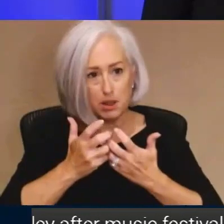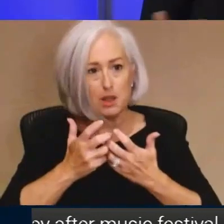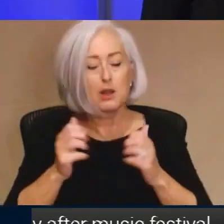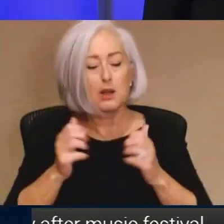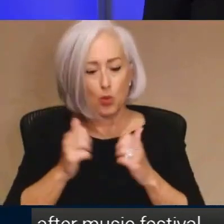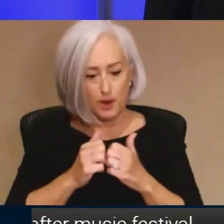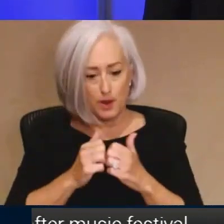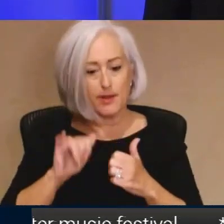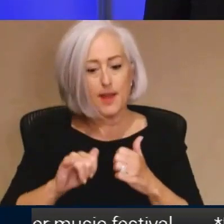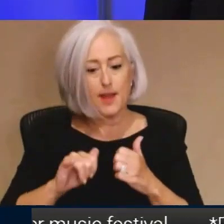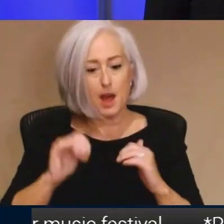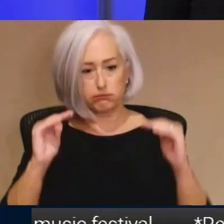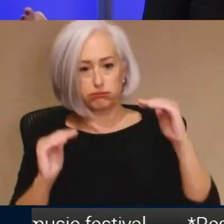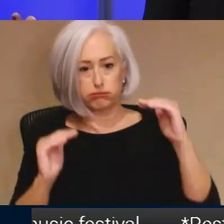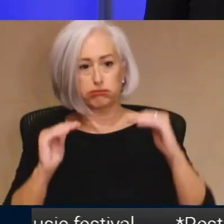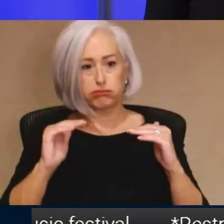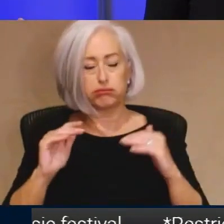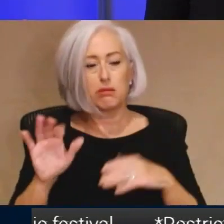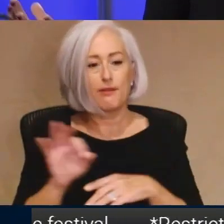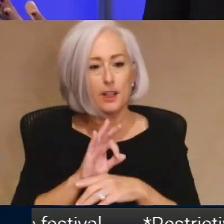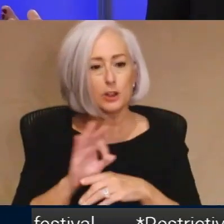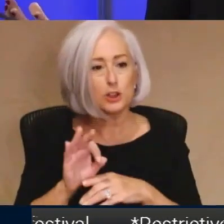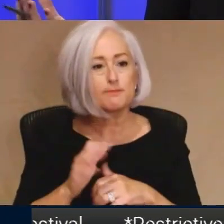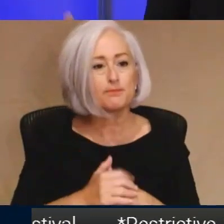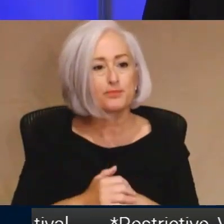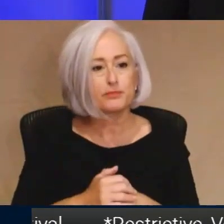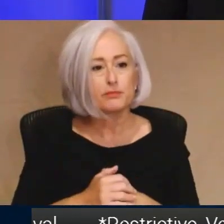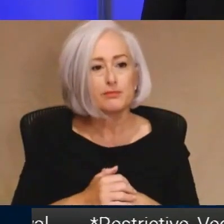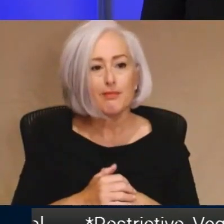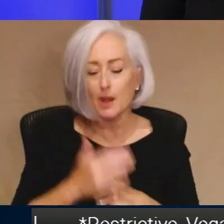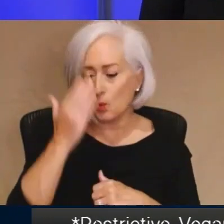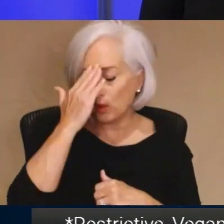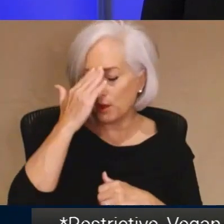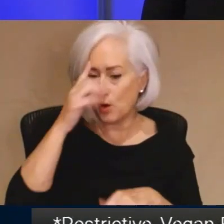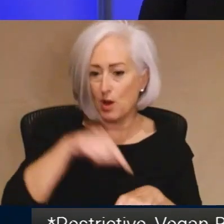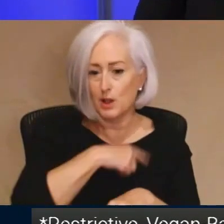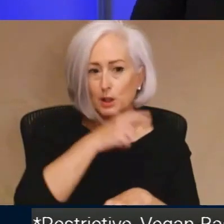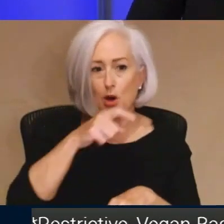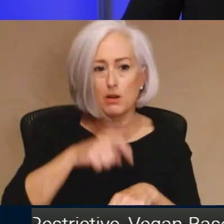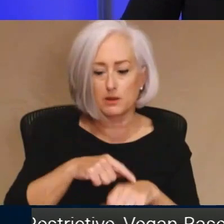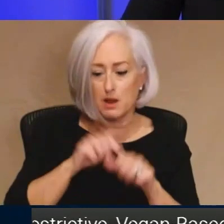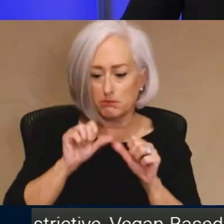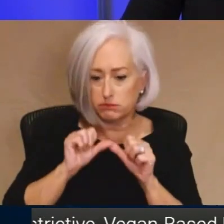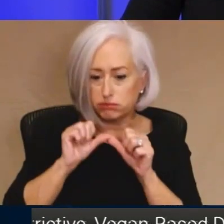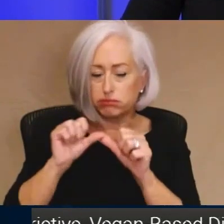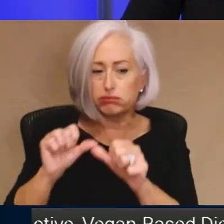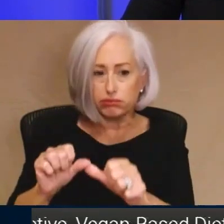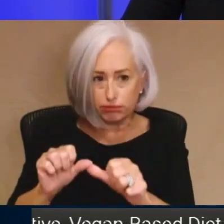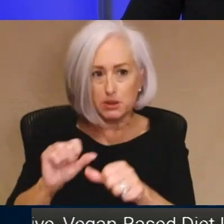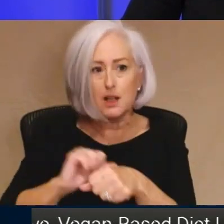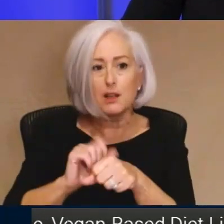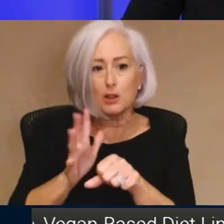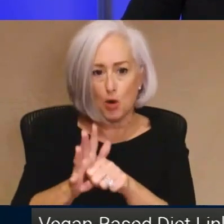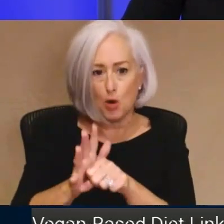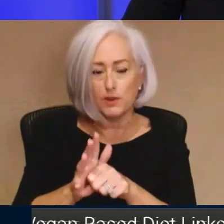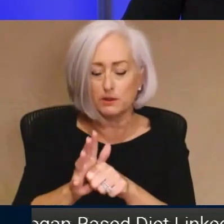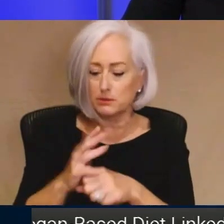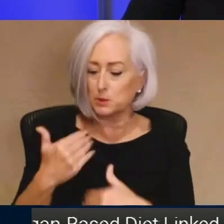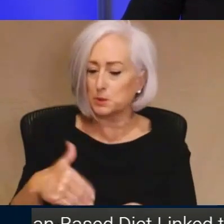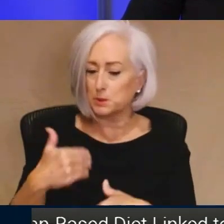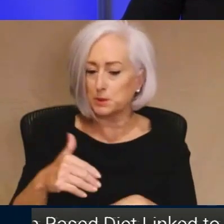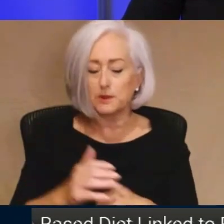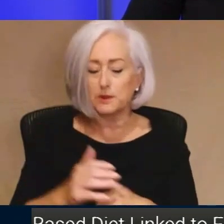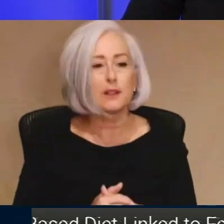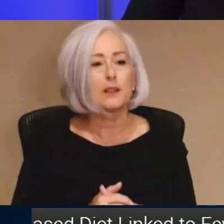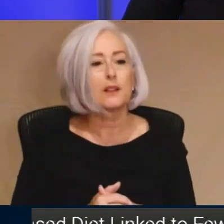long COVID is such a mystery, so who knows? I mean, people are trying everything, so maybe that did work for someone. Yeah. Okay, South Africa's latest surge, possible a